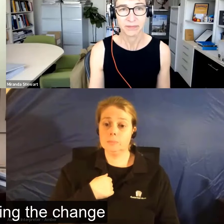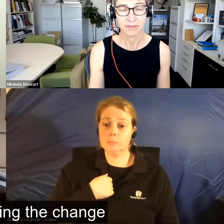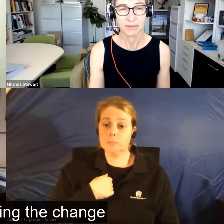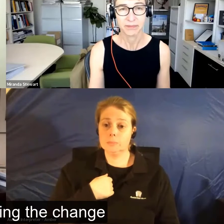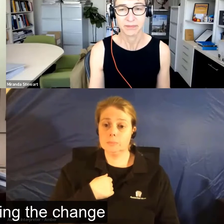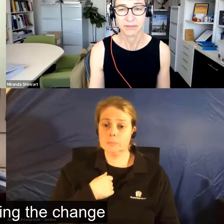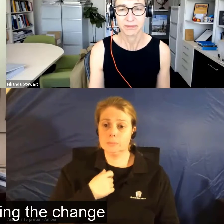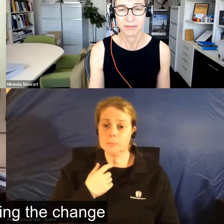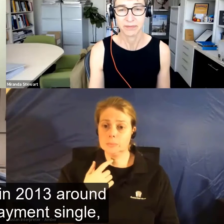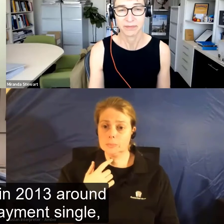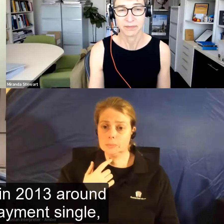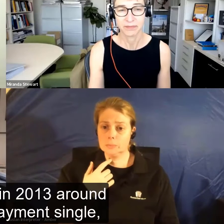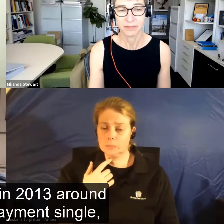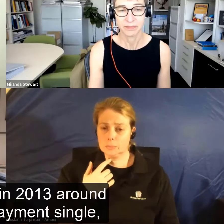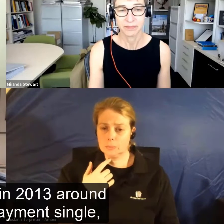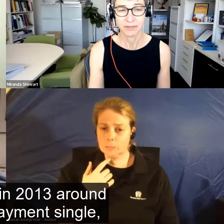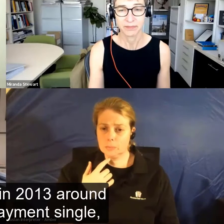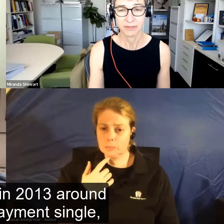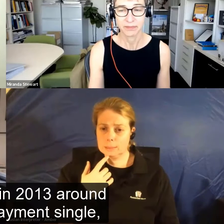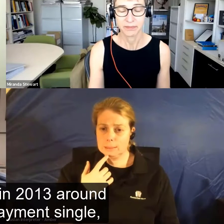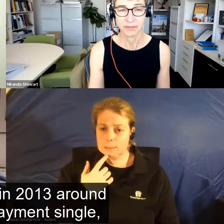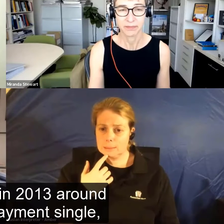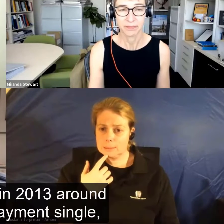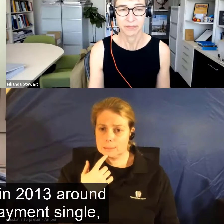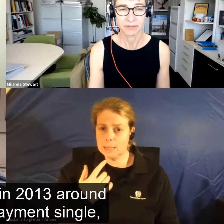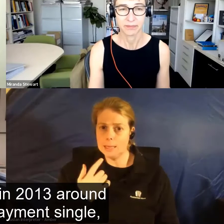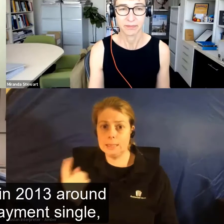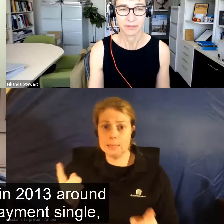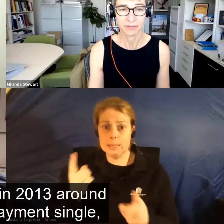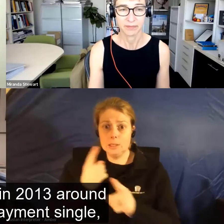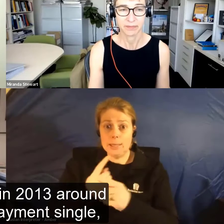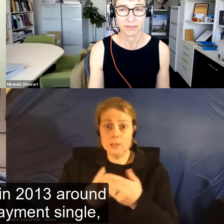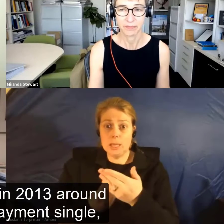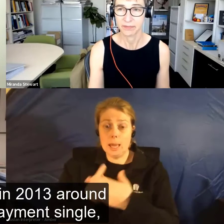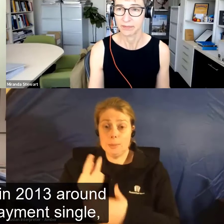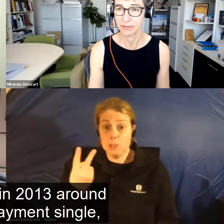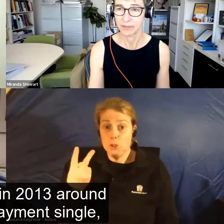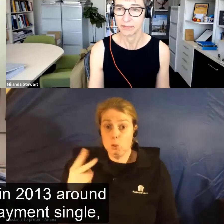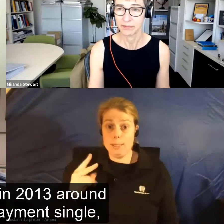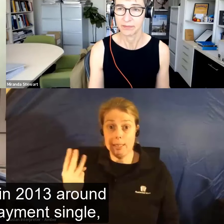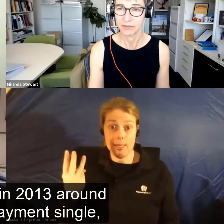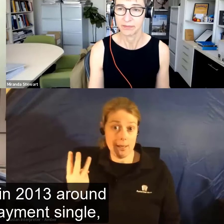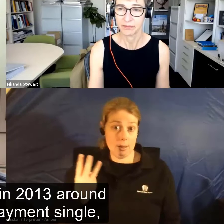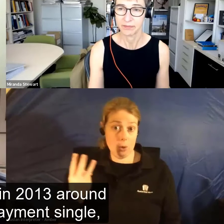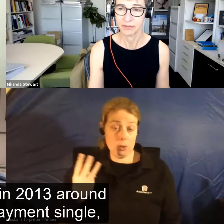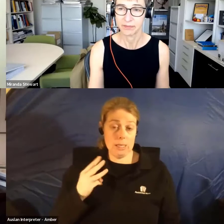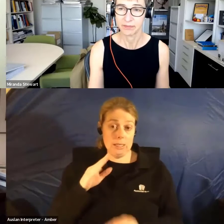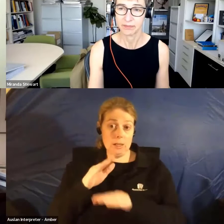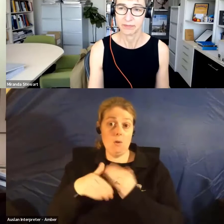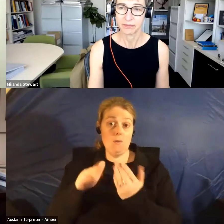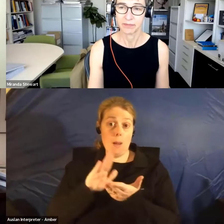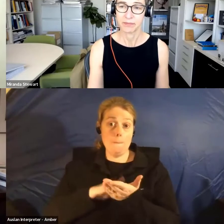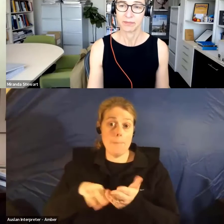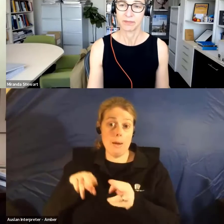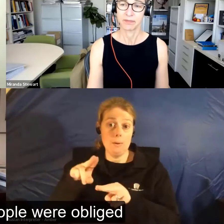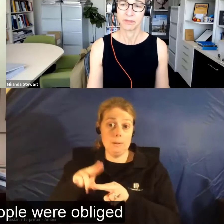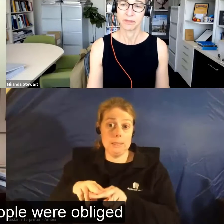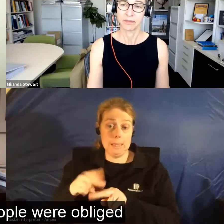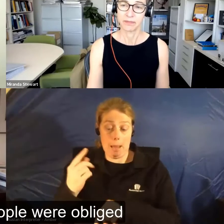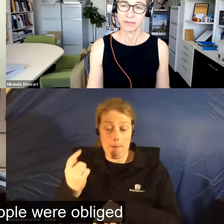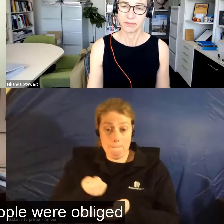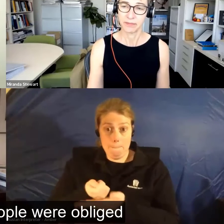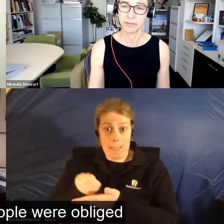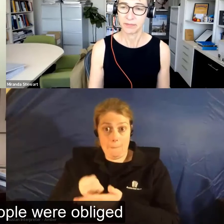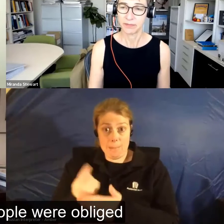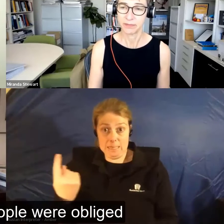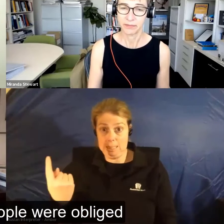highlighting the change that came in 2013 around parenting payment single, so